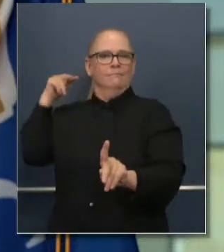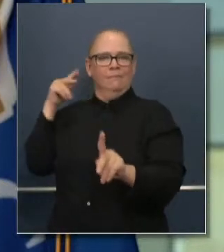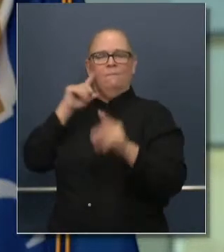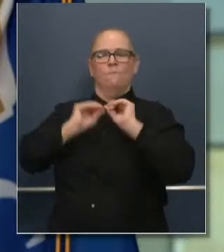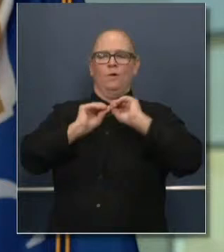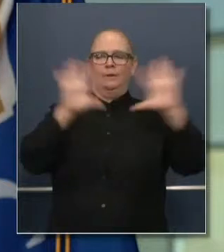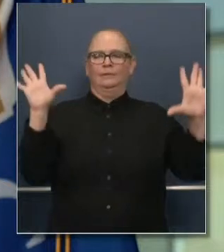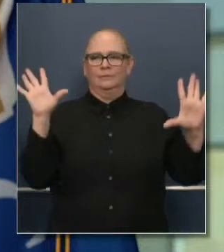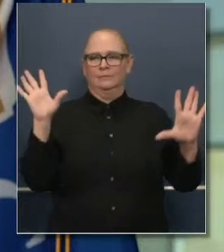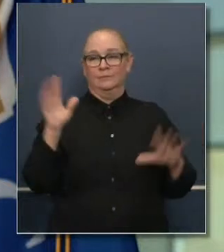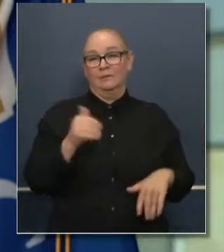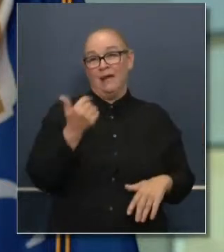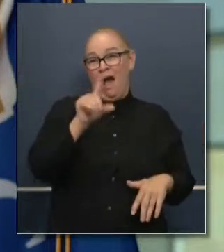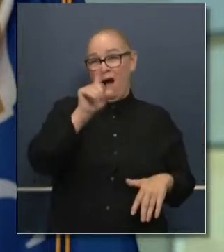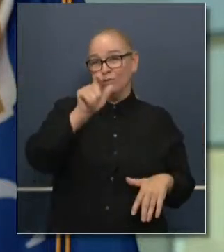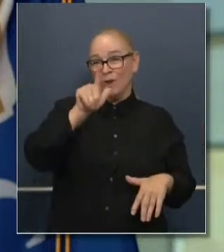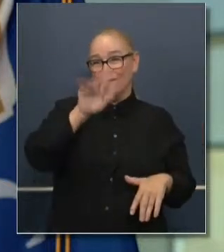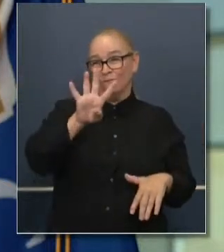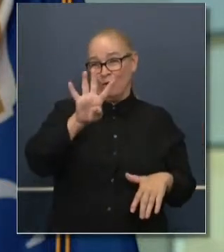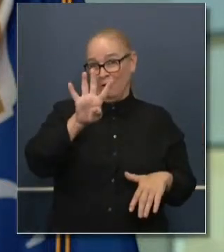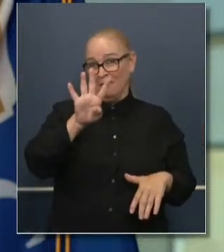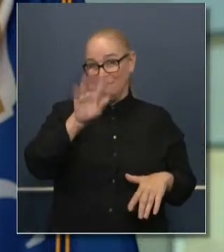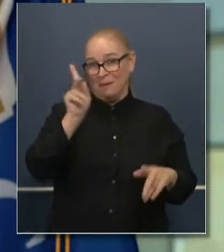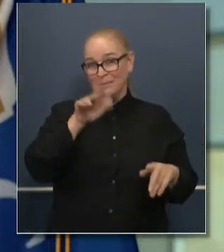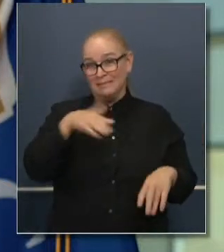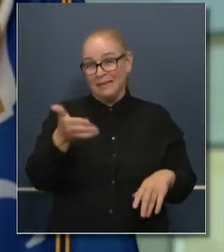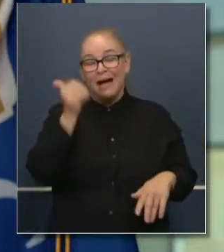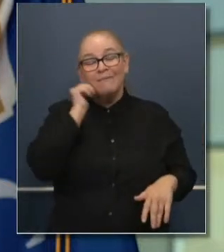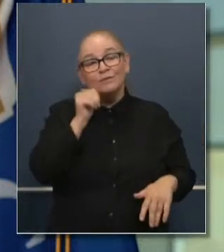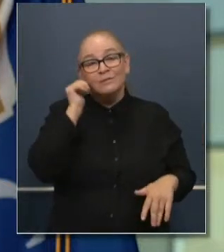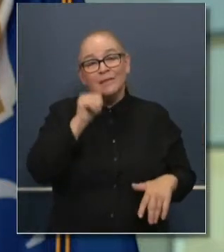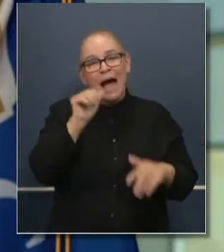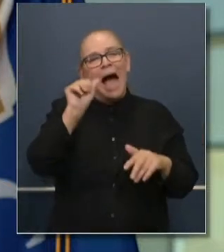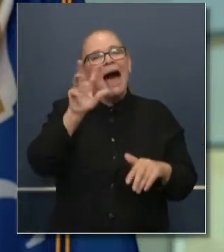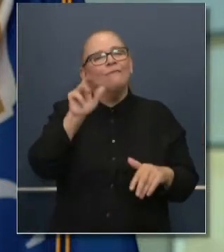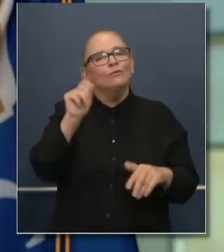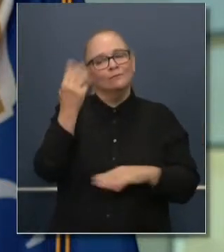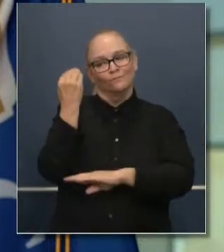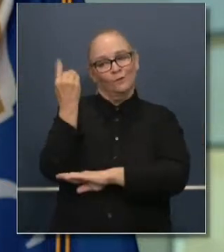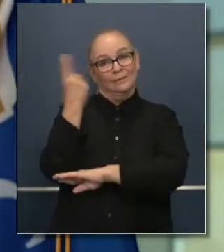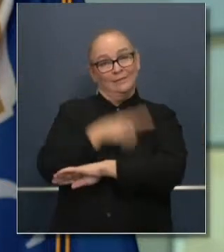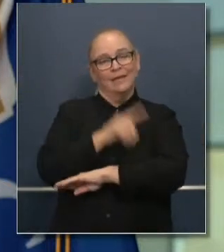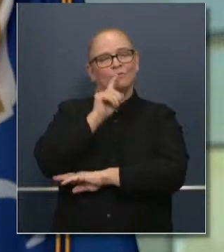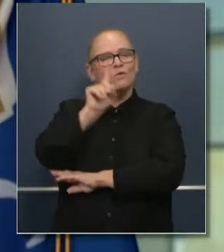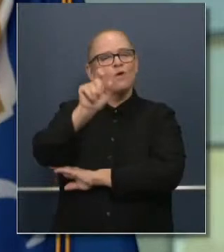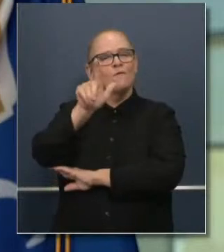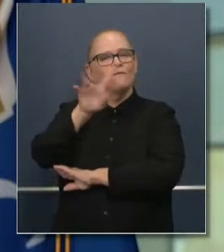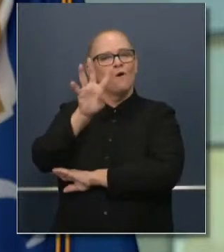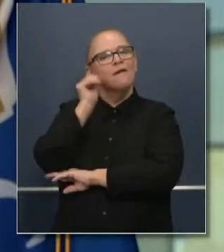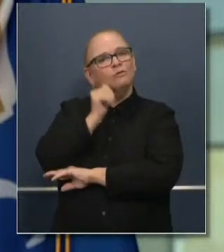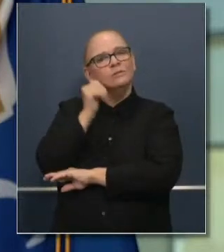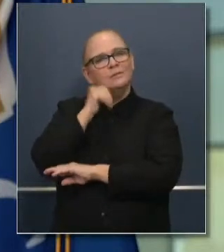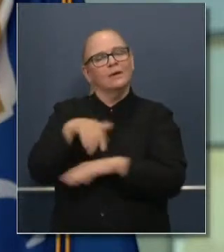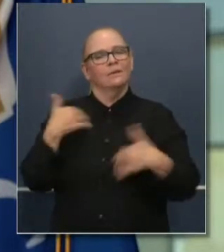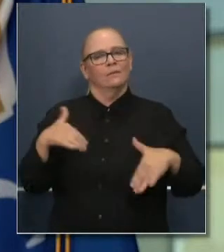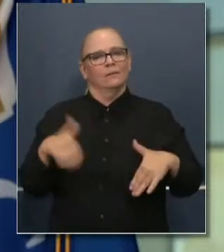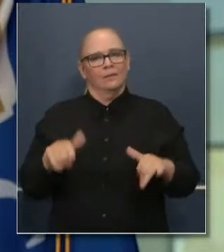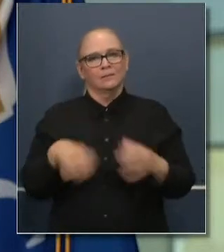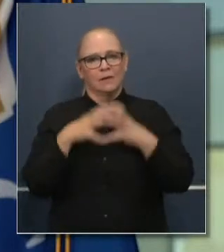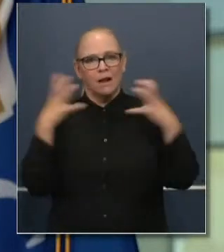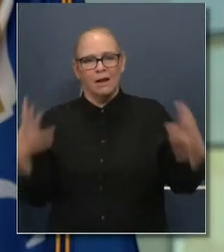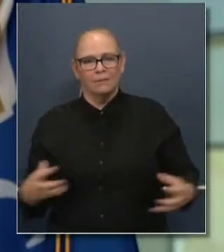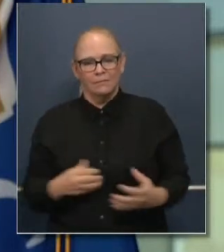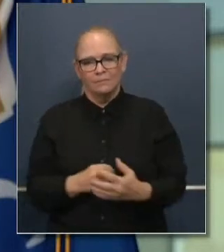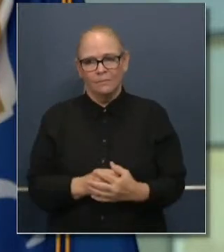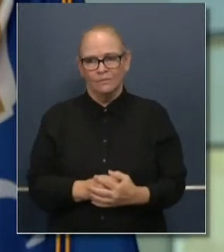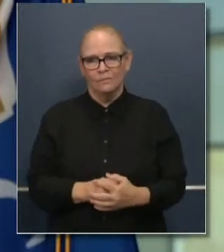day, as an example, just over the 14-day period as it relates to the deaths associated